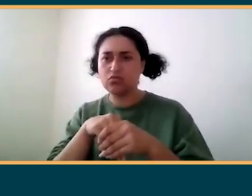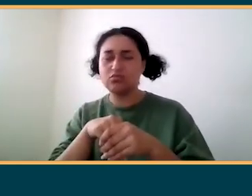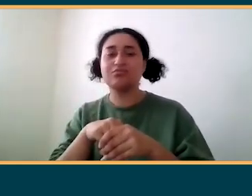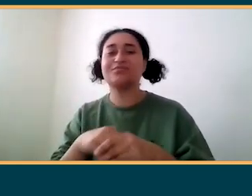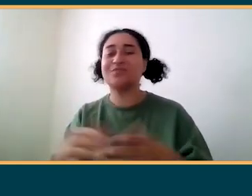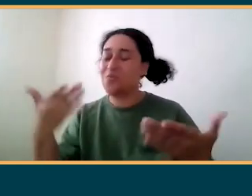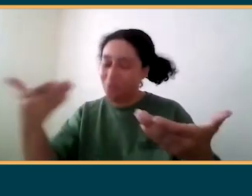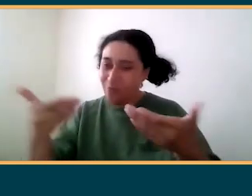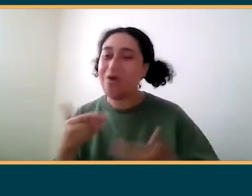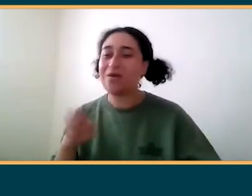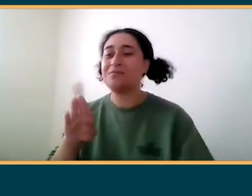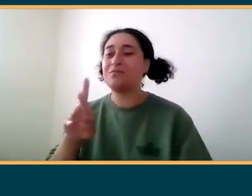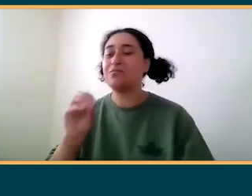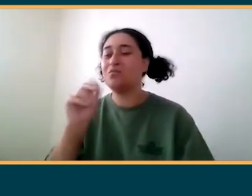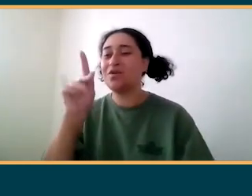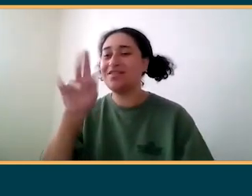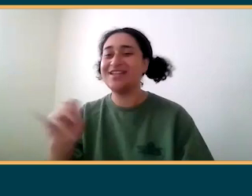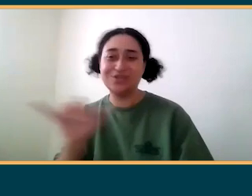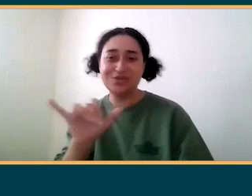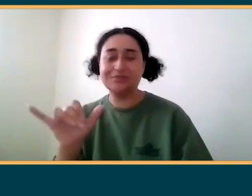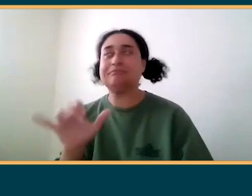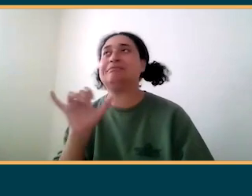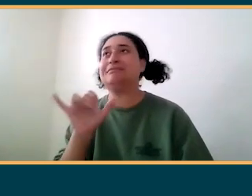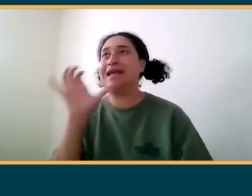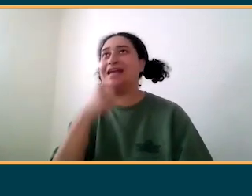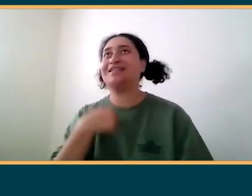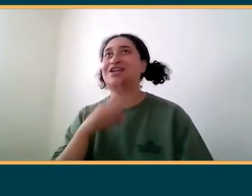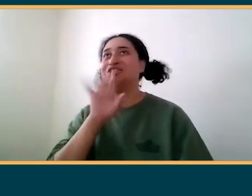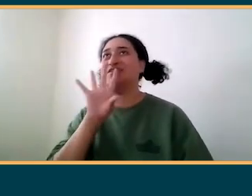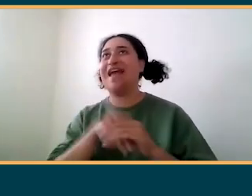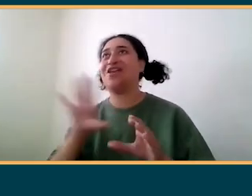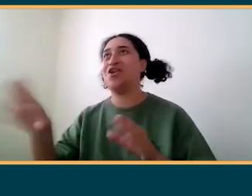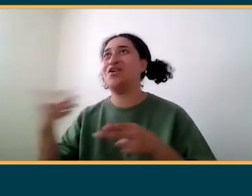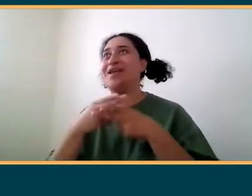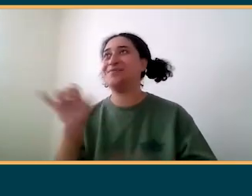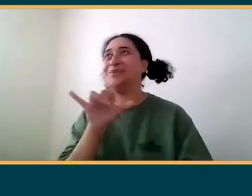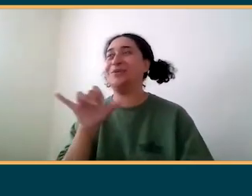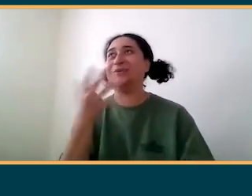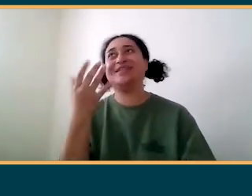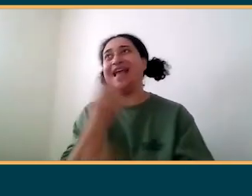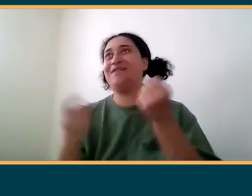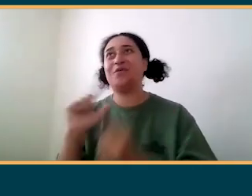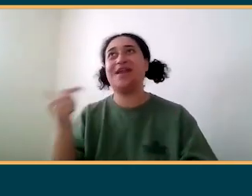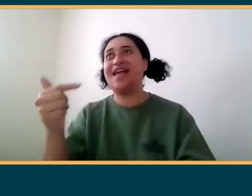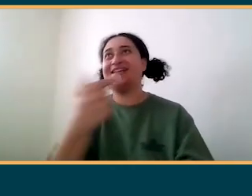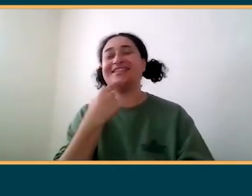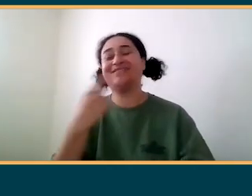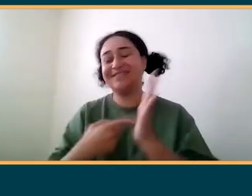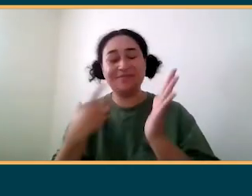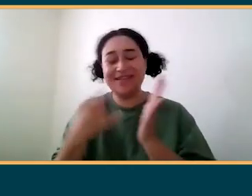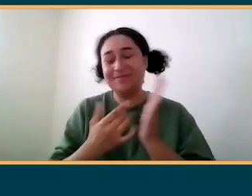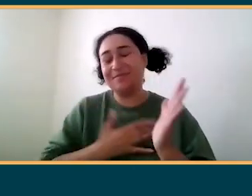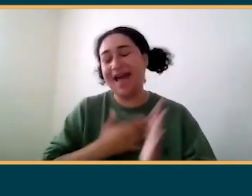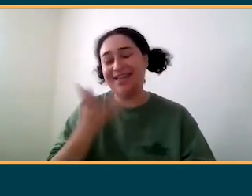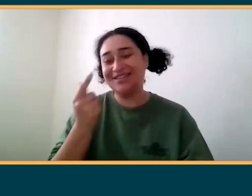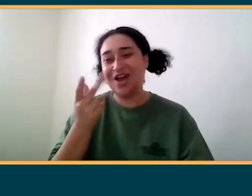Brooklyn. Welcome, Brooklyn. As well. Fair enough. I guess I could have put her name in there too. Exactly. I want you Just to like stay. everybody else said, sometimes my dogs like